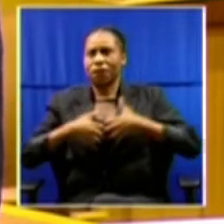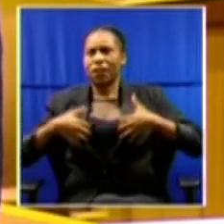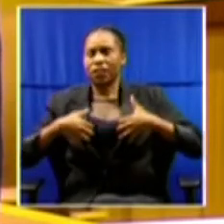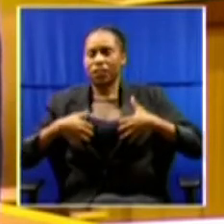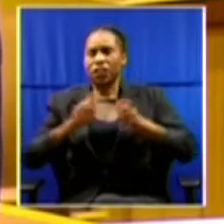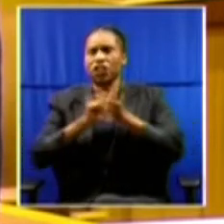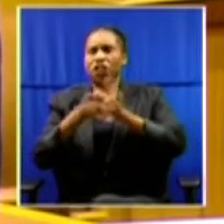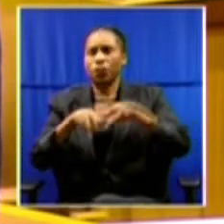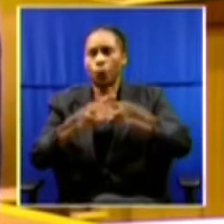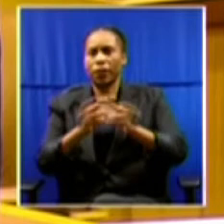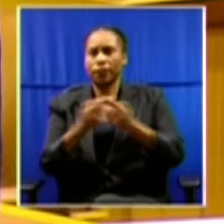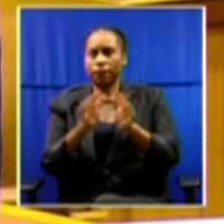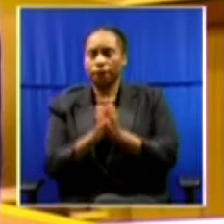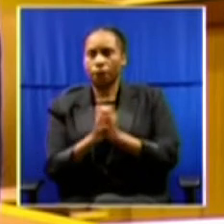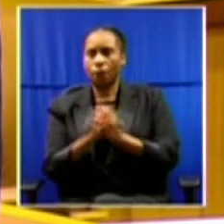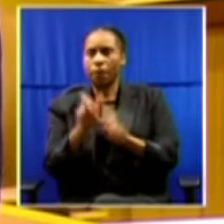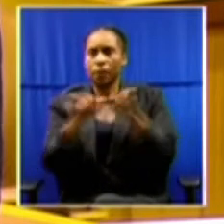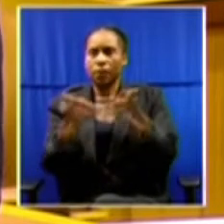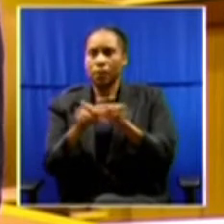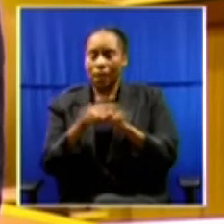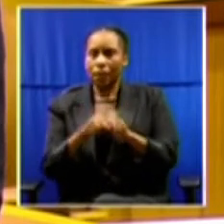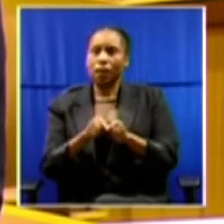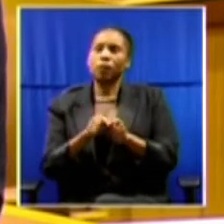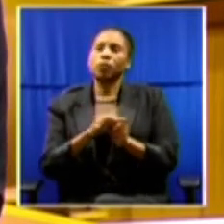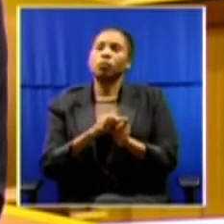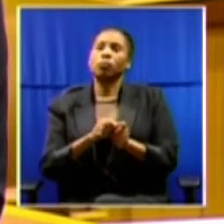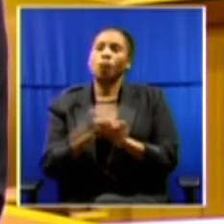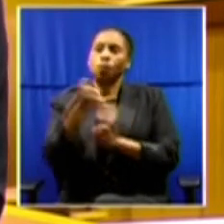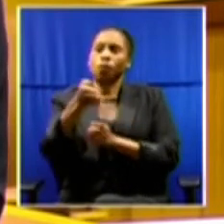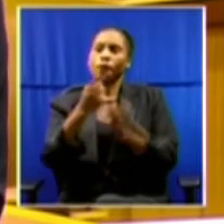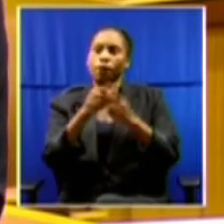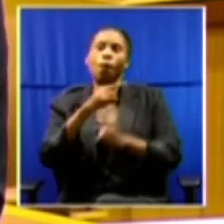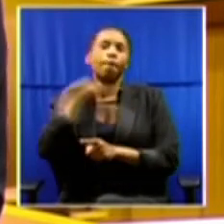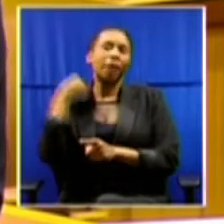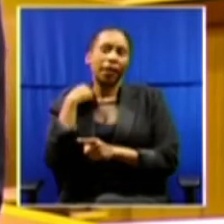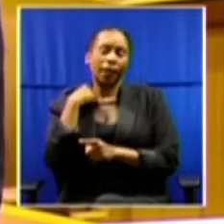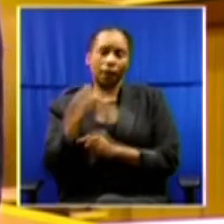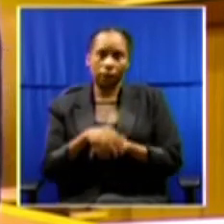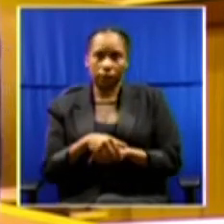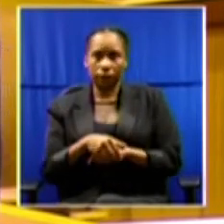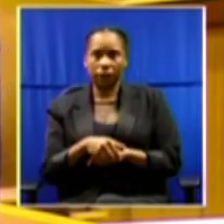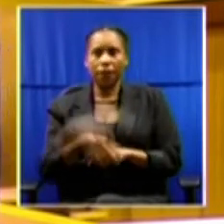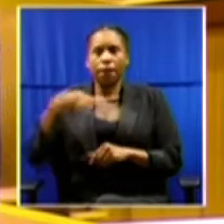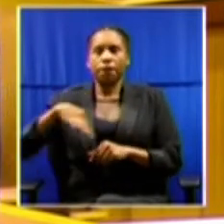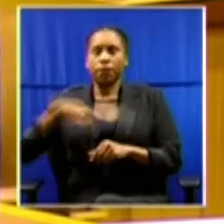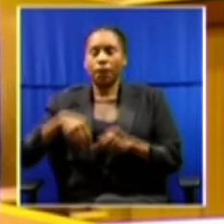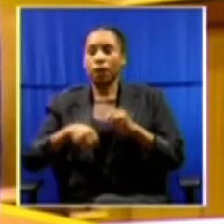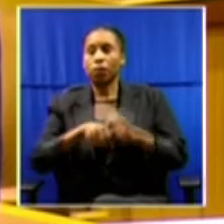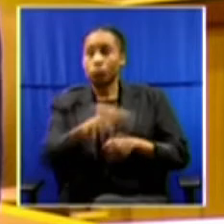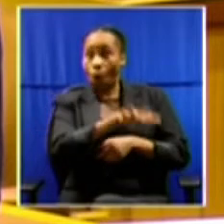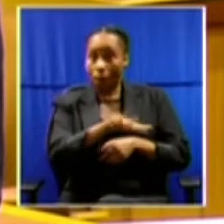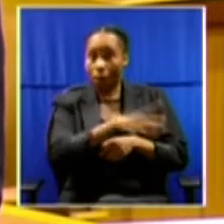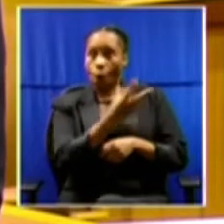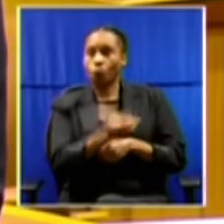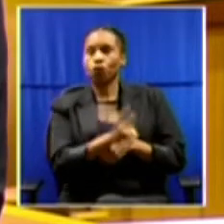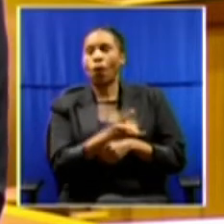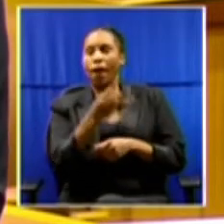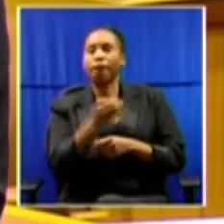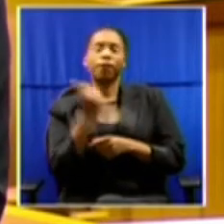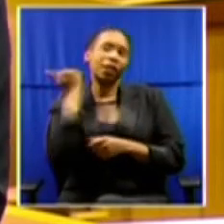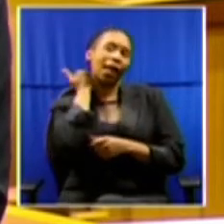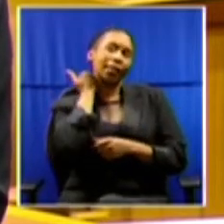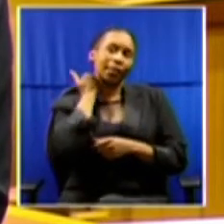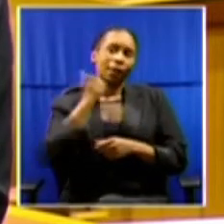offenders sentenced for murder, female program, as we also have female gangs, youth programs,